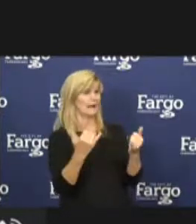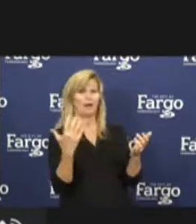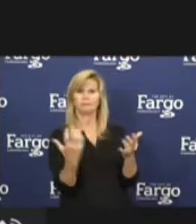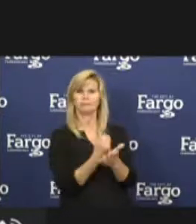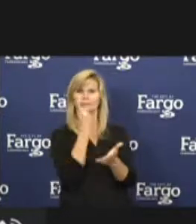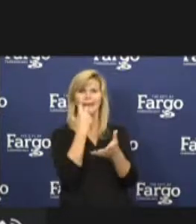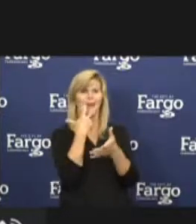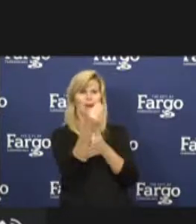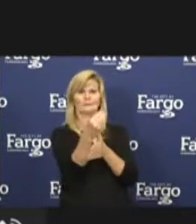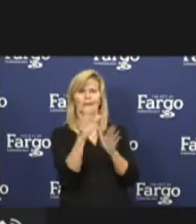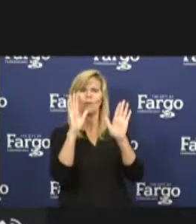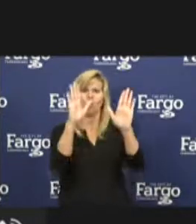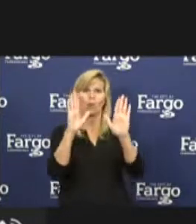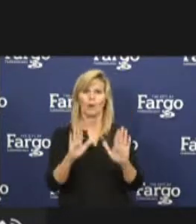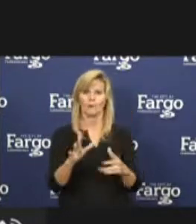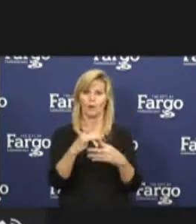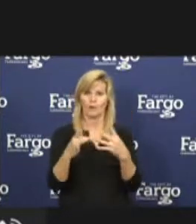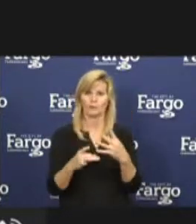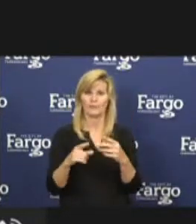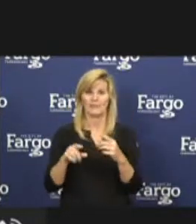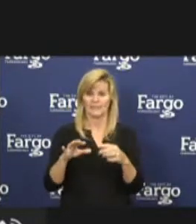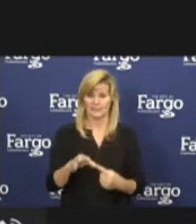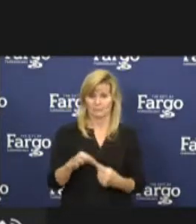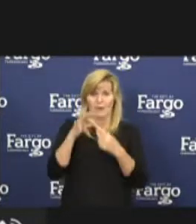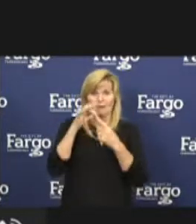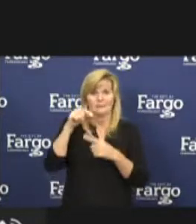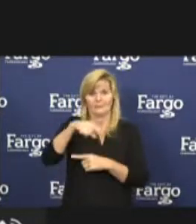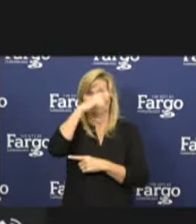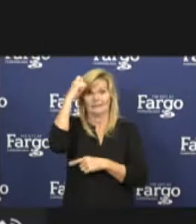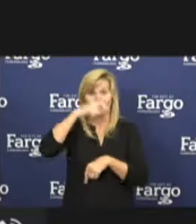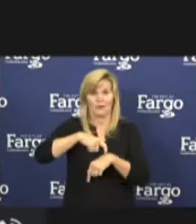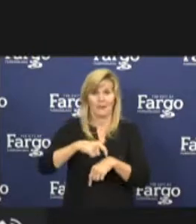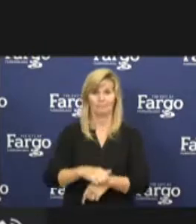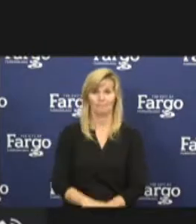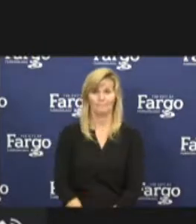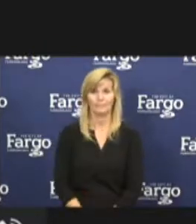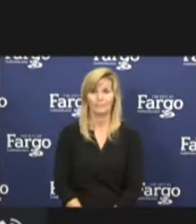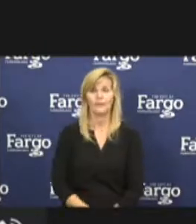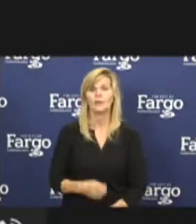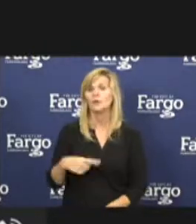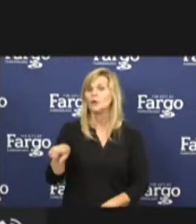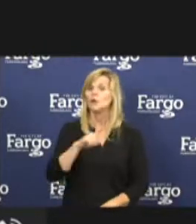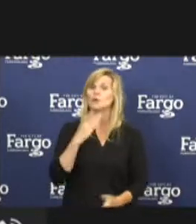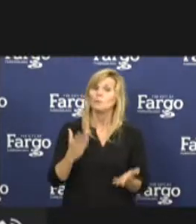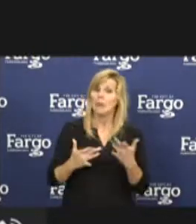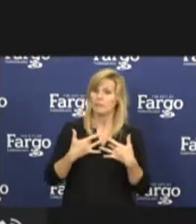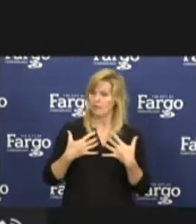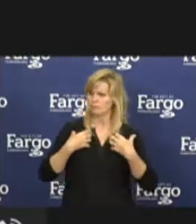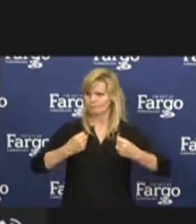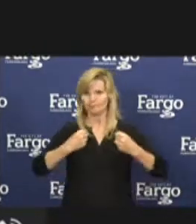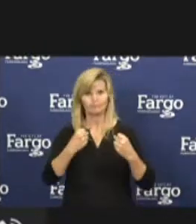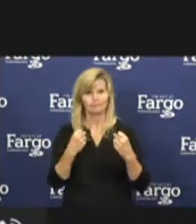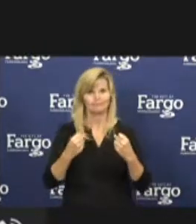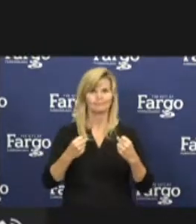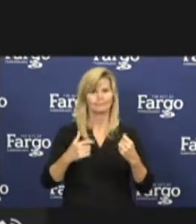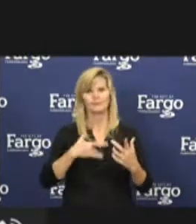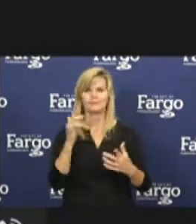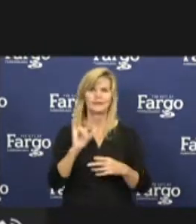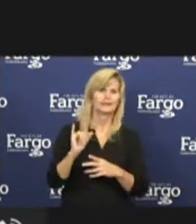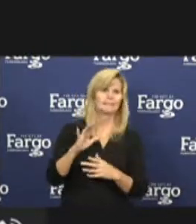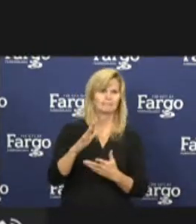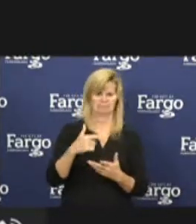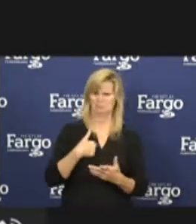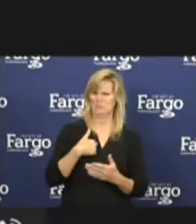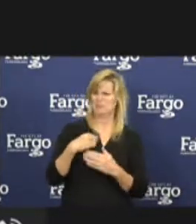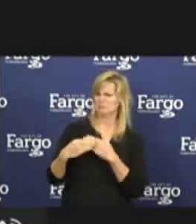a wonderful option, especially this time of the year. You may be feeling healthy, you may feel like you're low